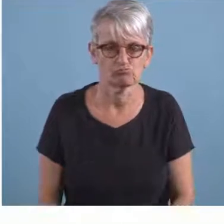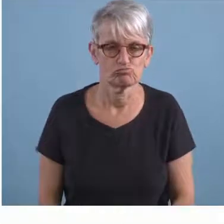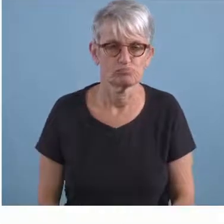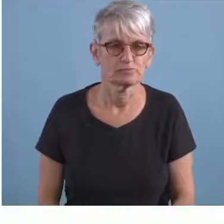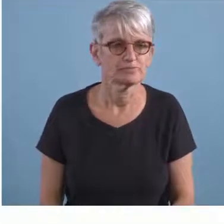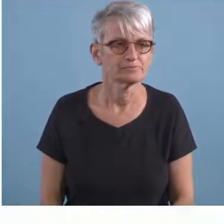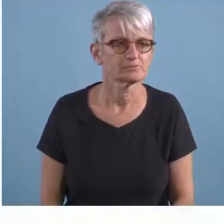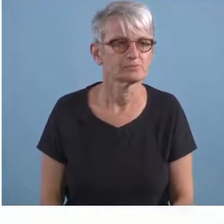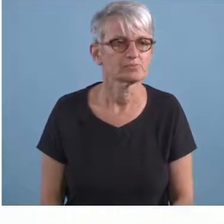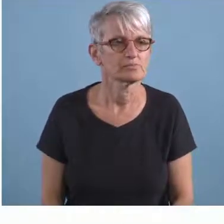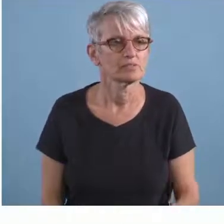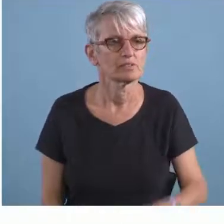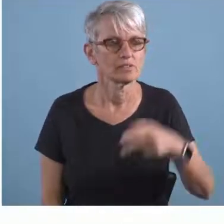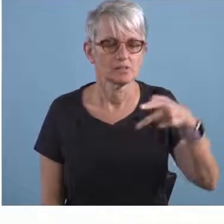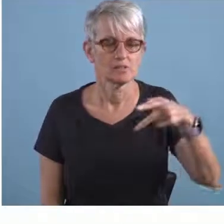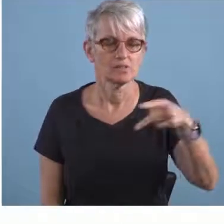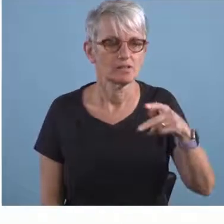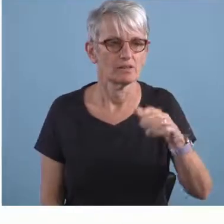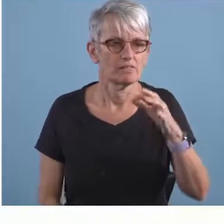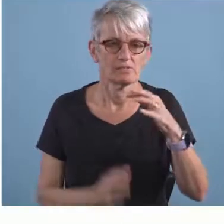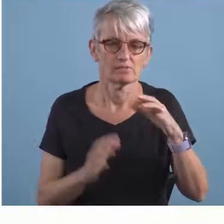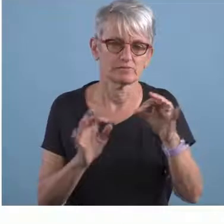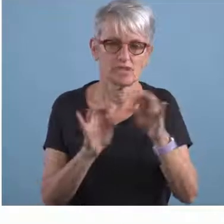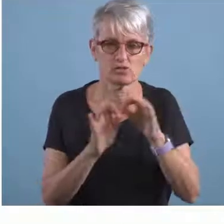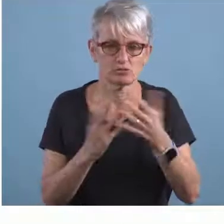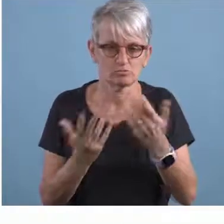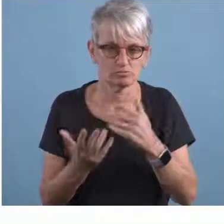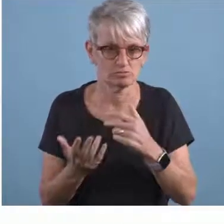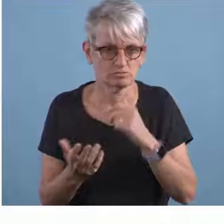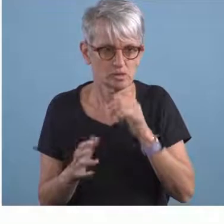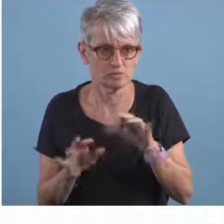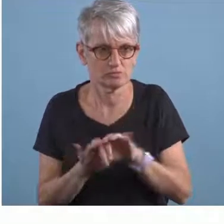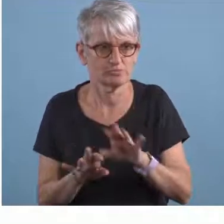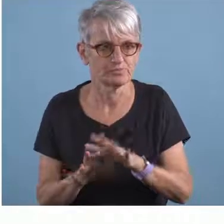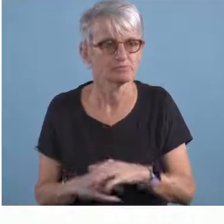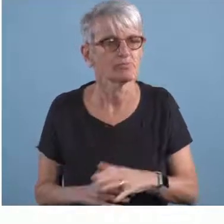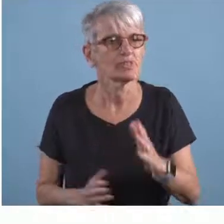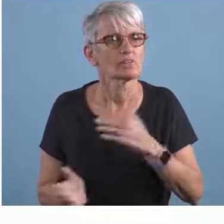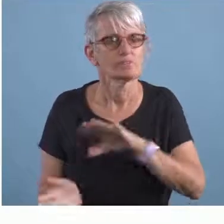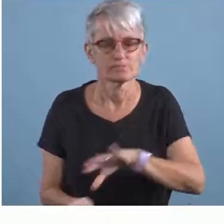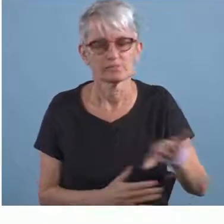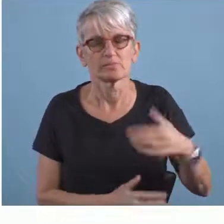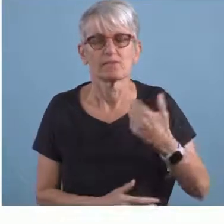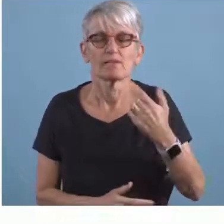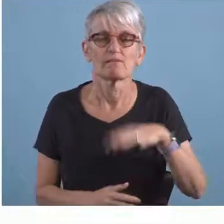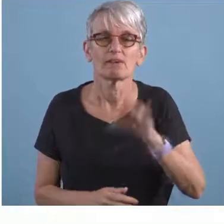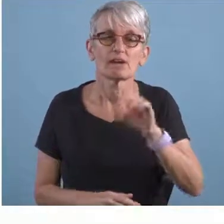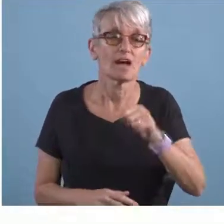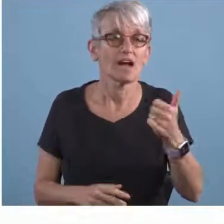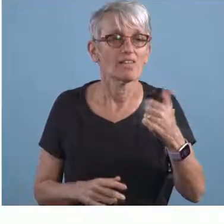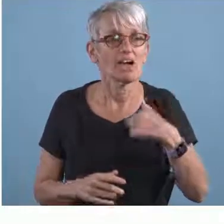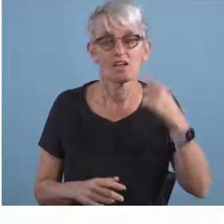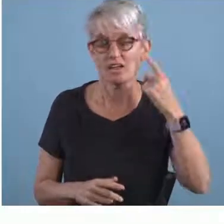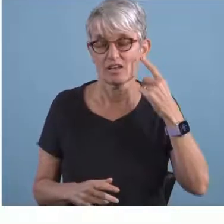The p-value is insignificant. Now, let me show you the other measure. And when I found out there were educational audiologists on the call, I decided